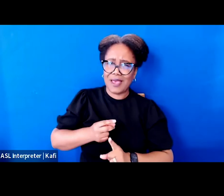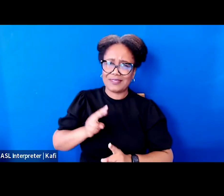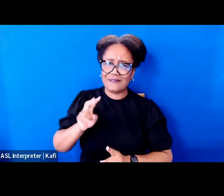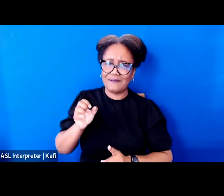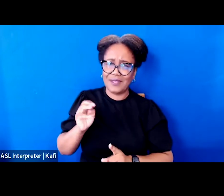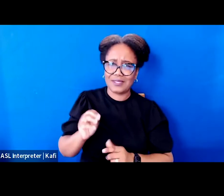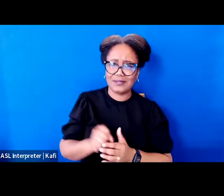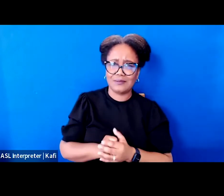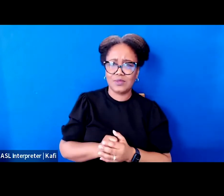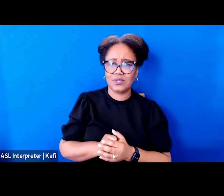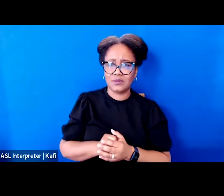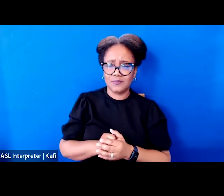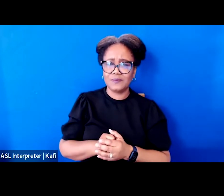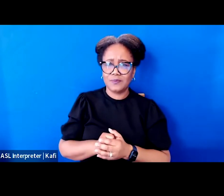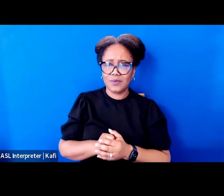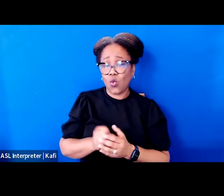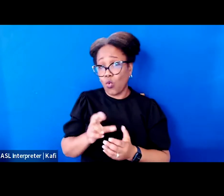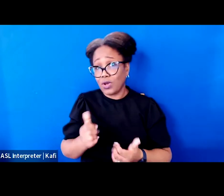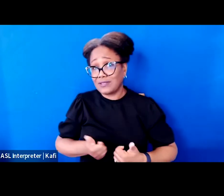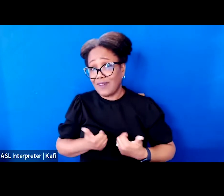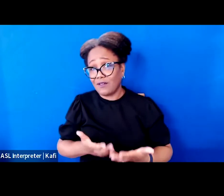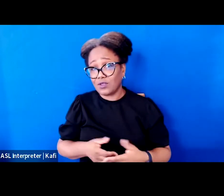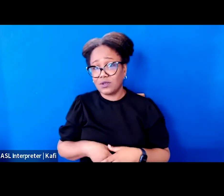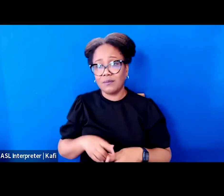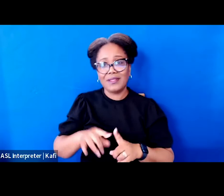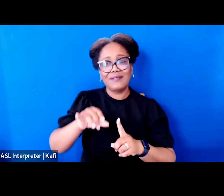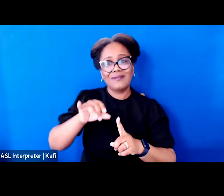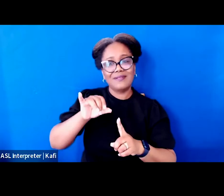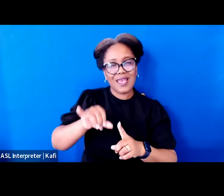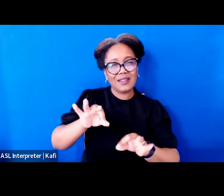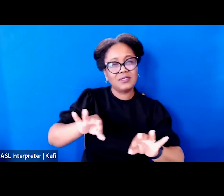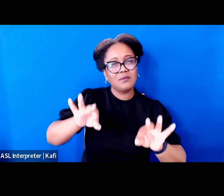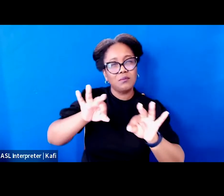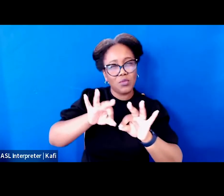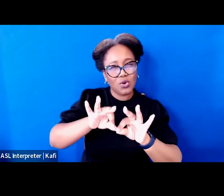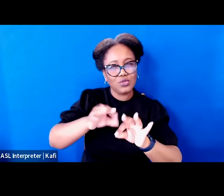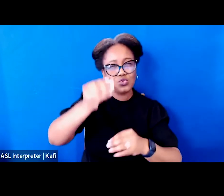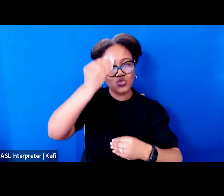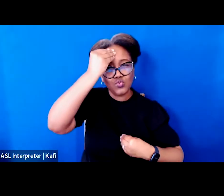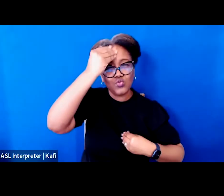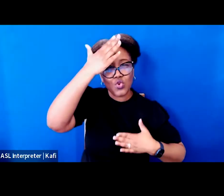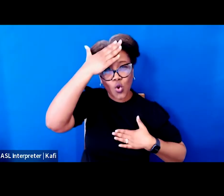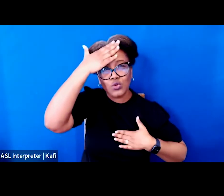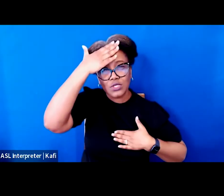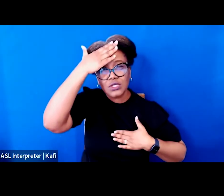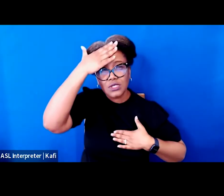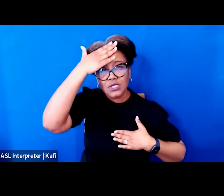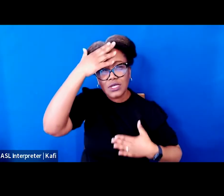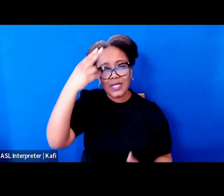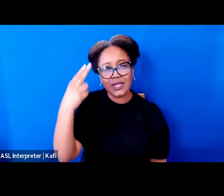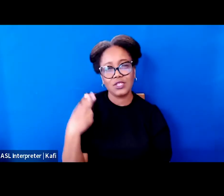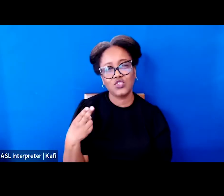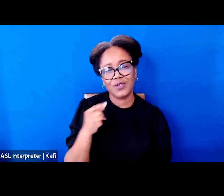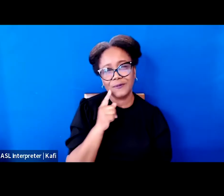history has been invisibilized. And I paused for that because I'm not quite sure